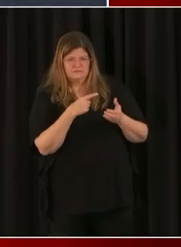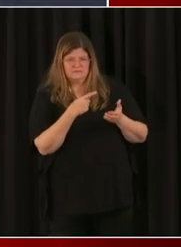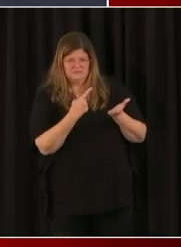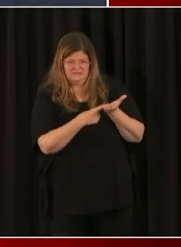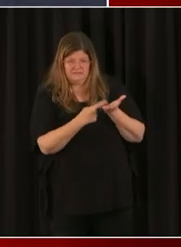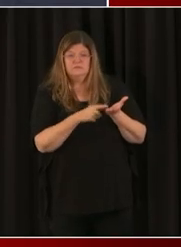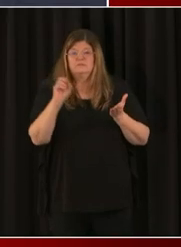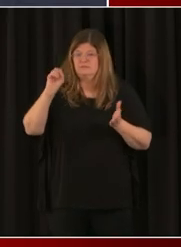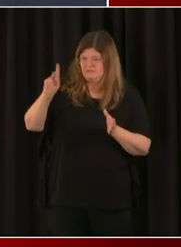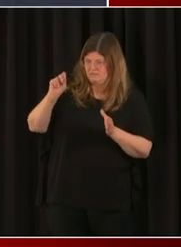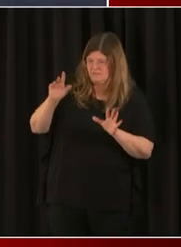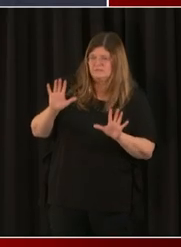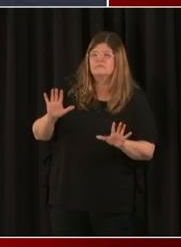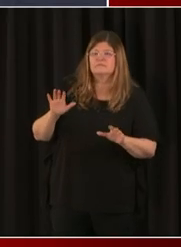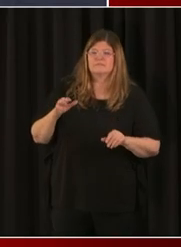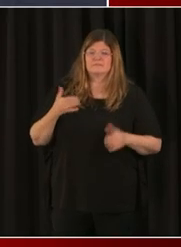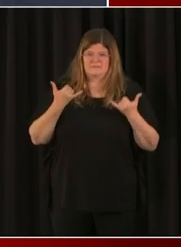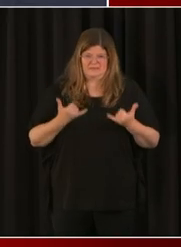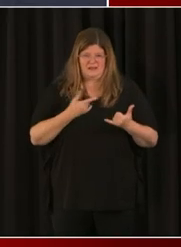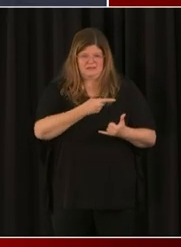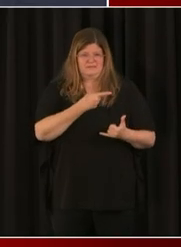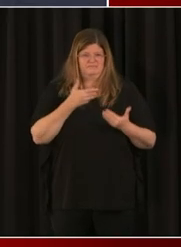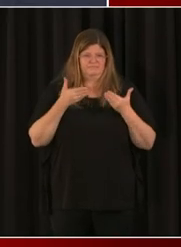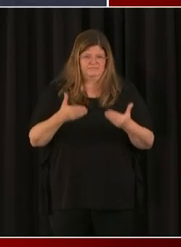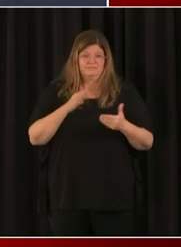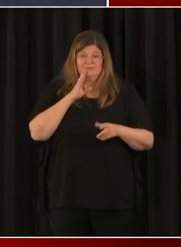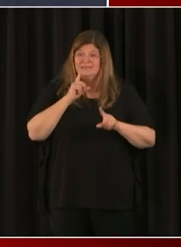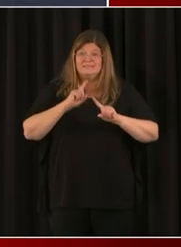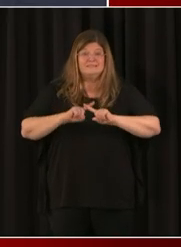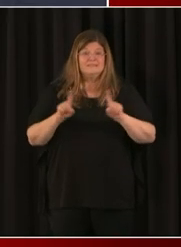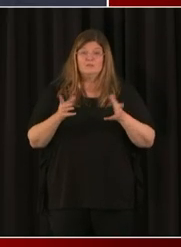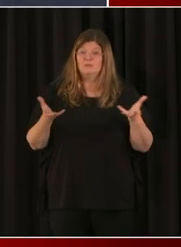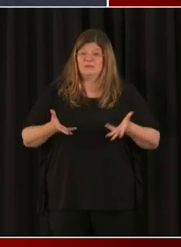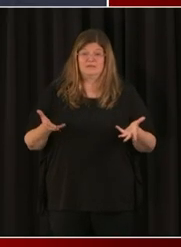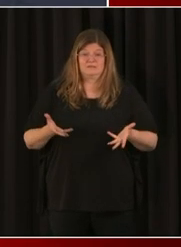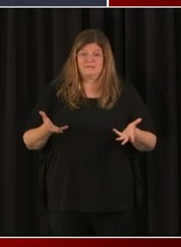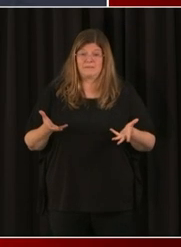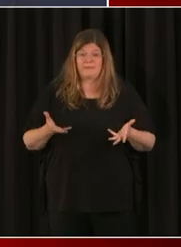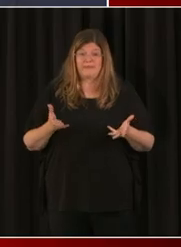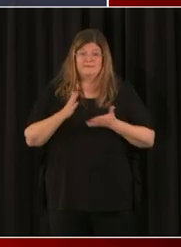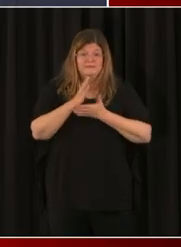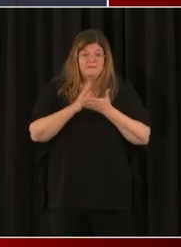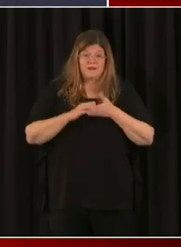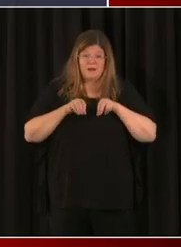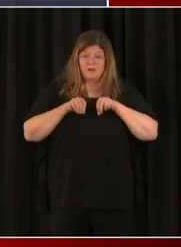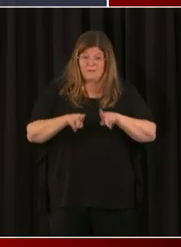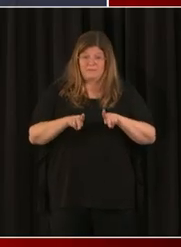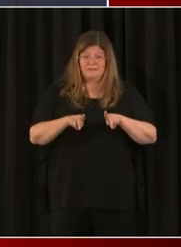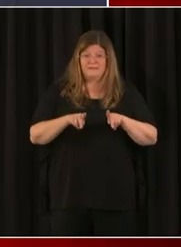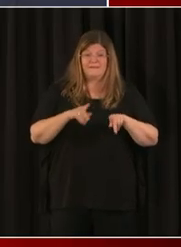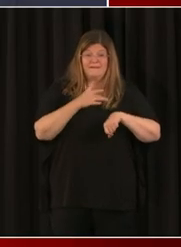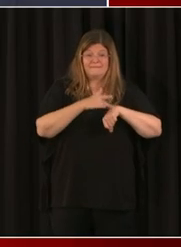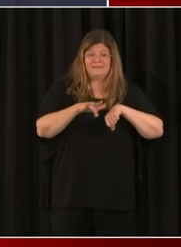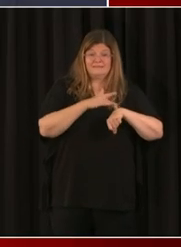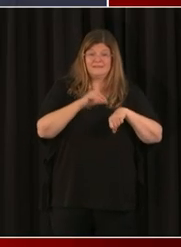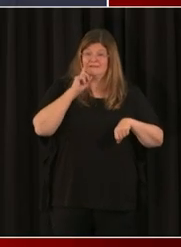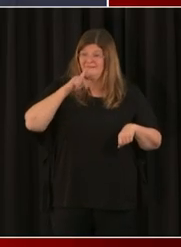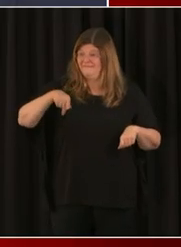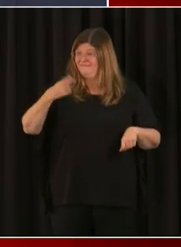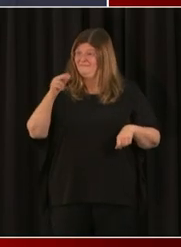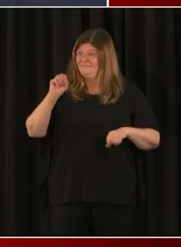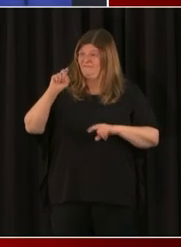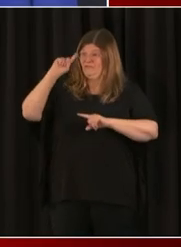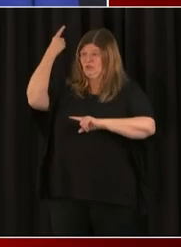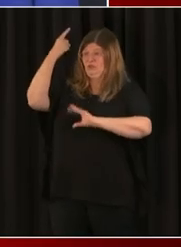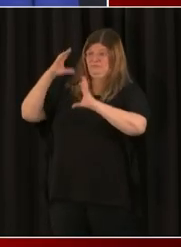to highlight and differentiate the different settings and environments and opportunities for our phase 1 population to be vaccinated